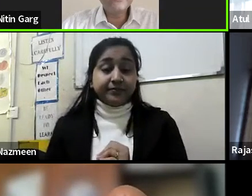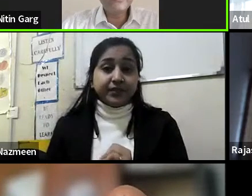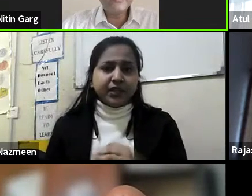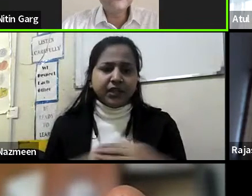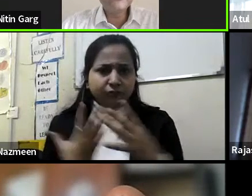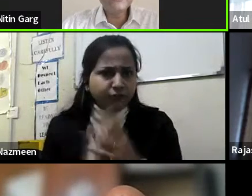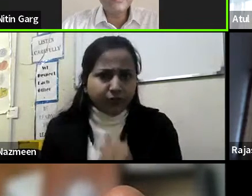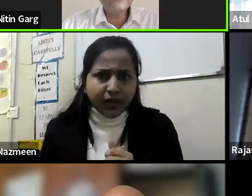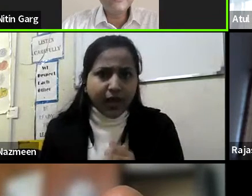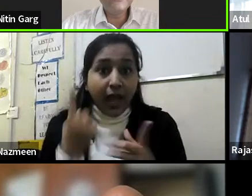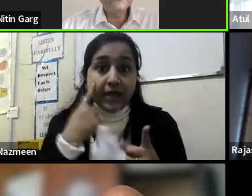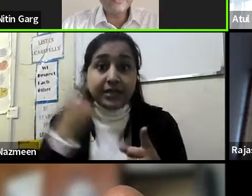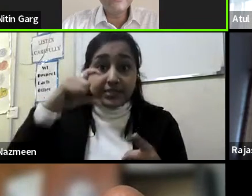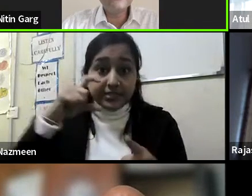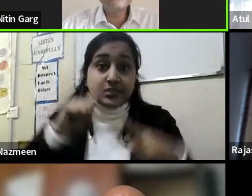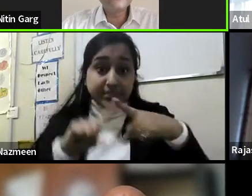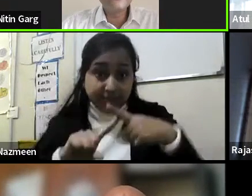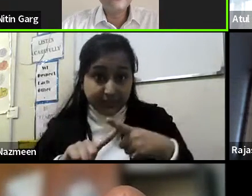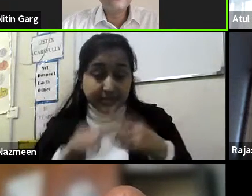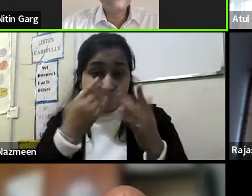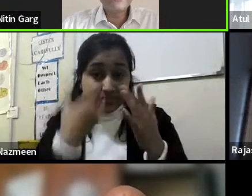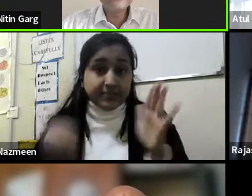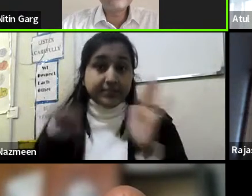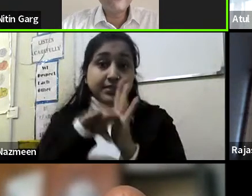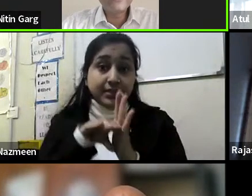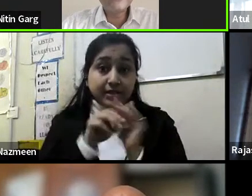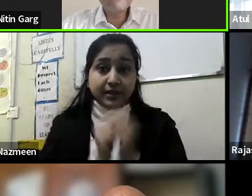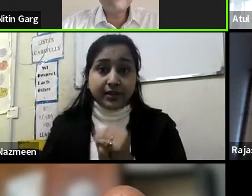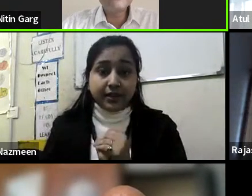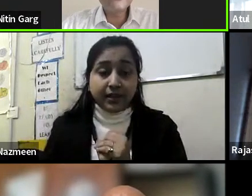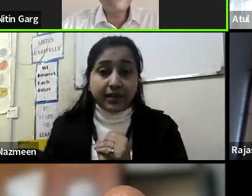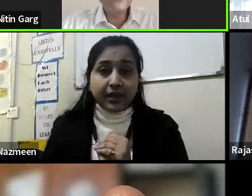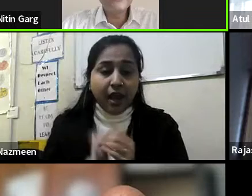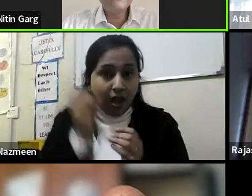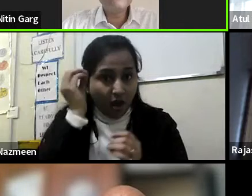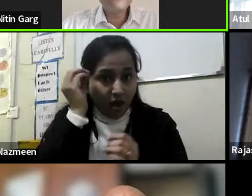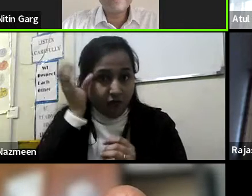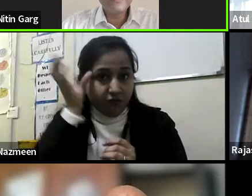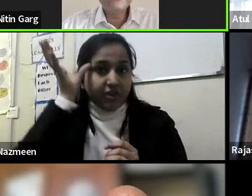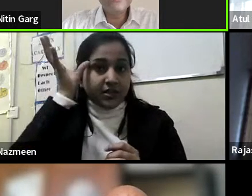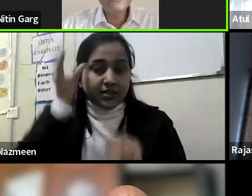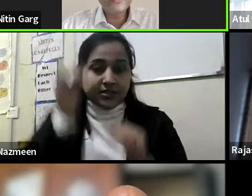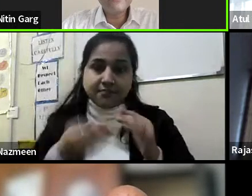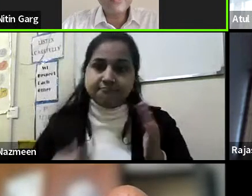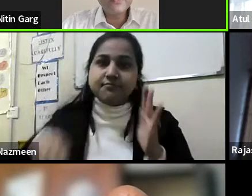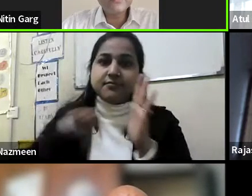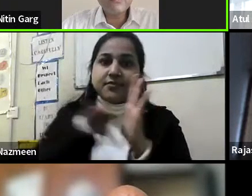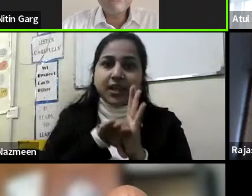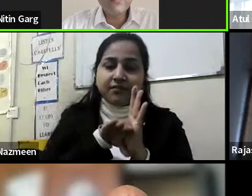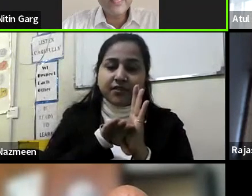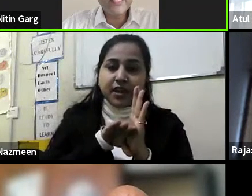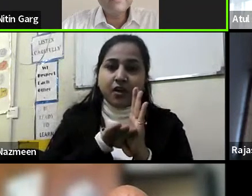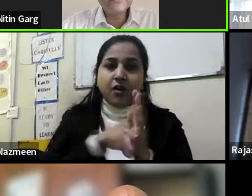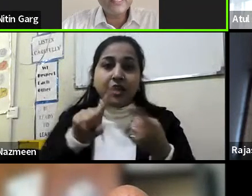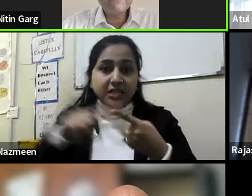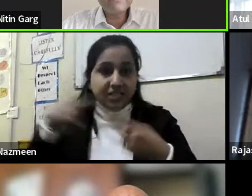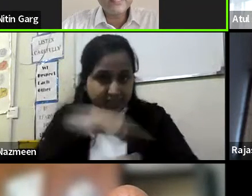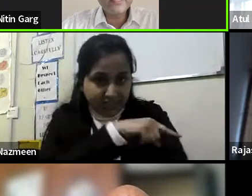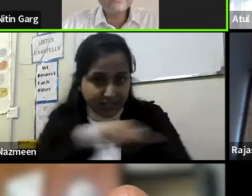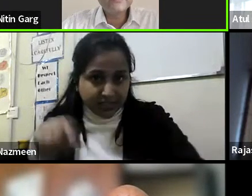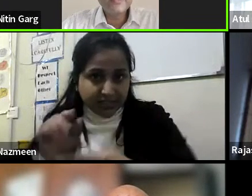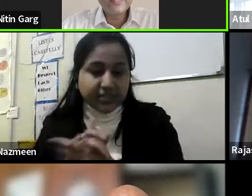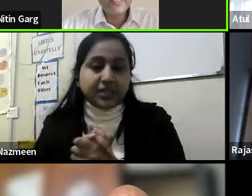these ICT standards will raise awareness levels among the engineers and developers of mobile apps